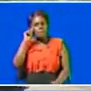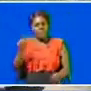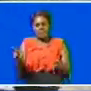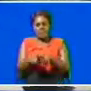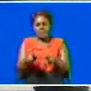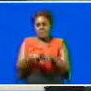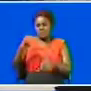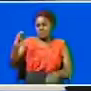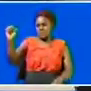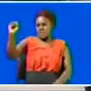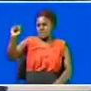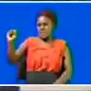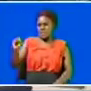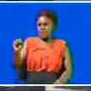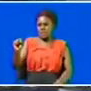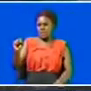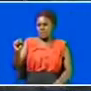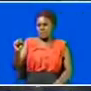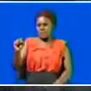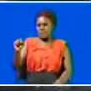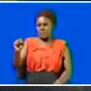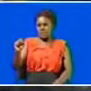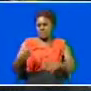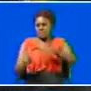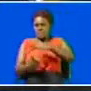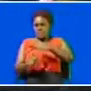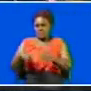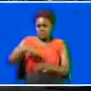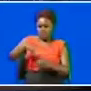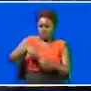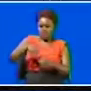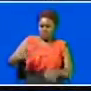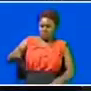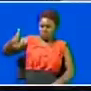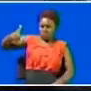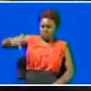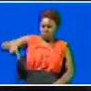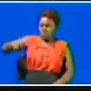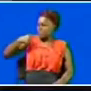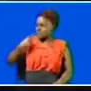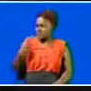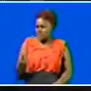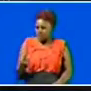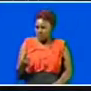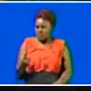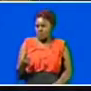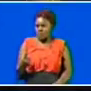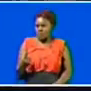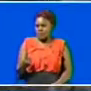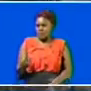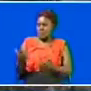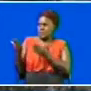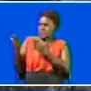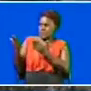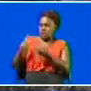According to Cabinet Administrative Secretary, or CAS, in the Ministry of Mining and Petroleum, John Musonik, who said that this will be a